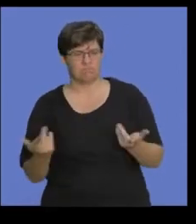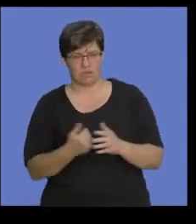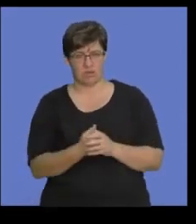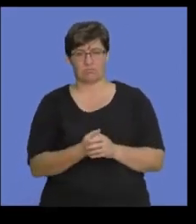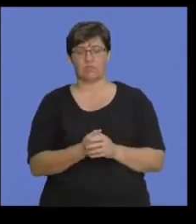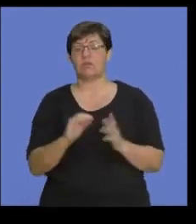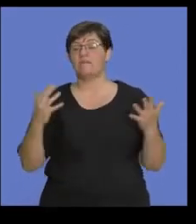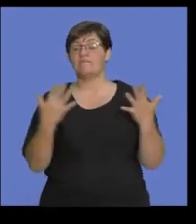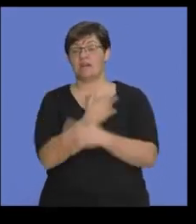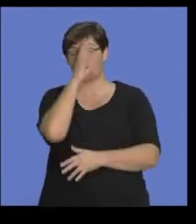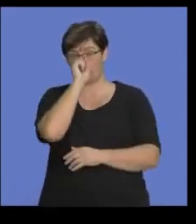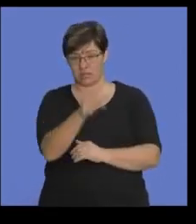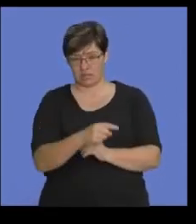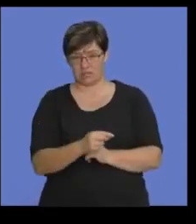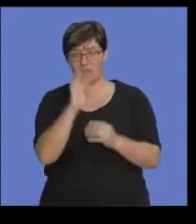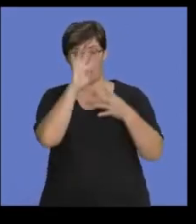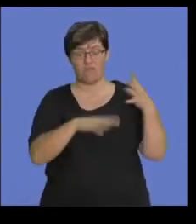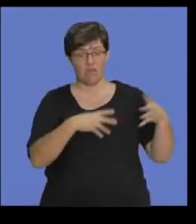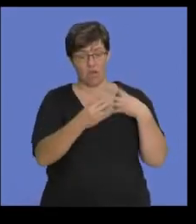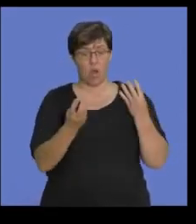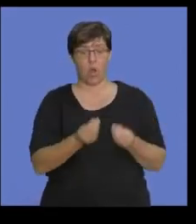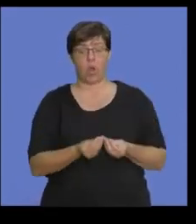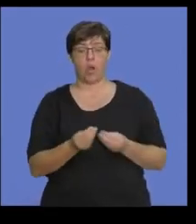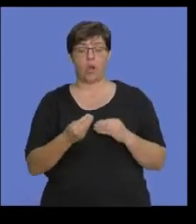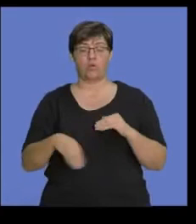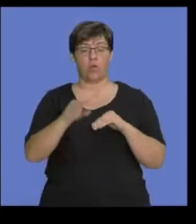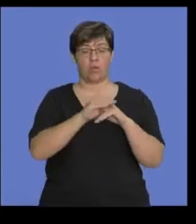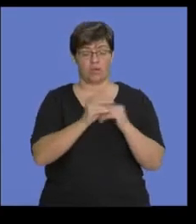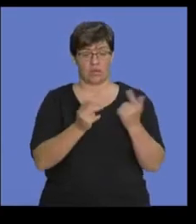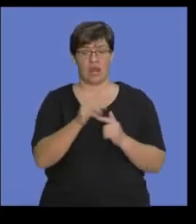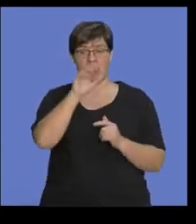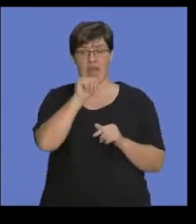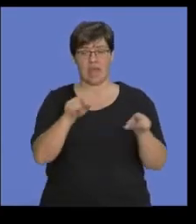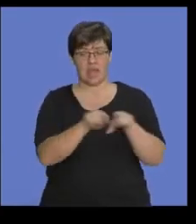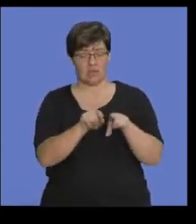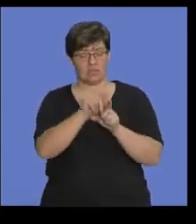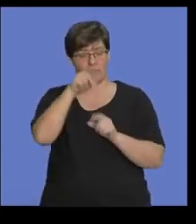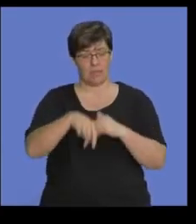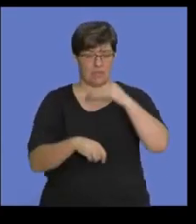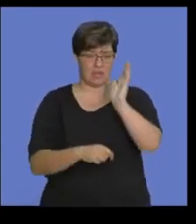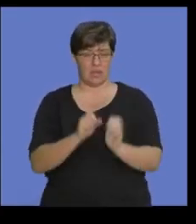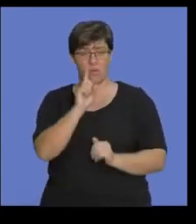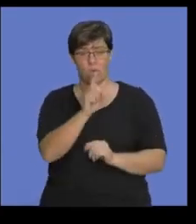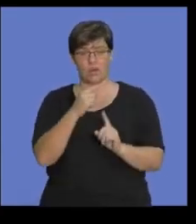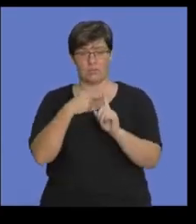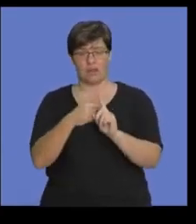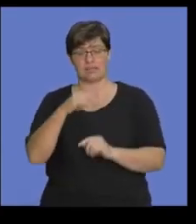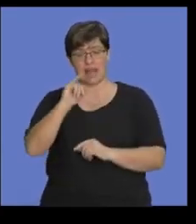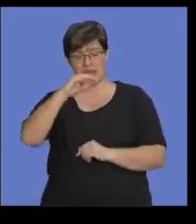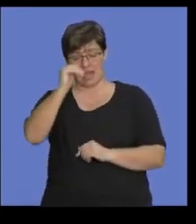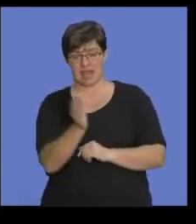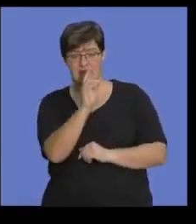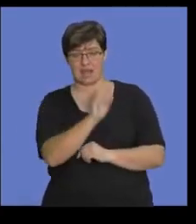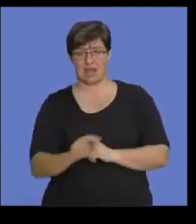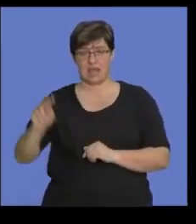just a quick reminder of our formula for compound growth was A is equals to P open bracket 1 plus I